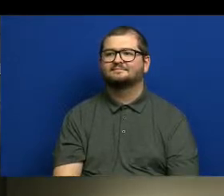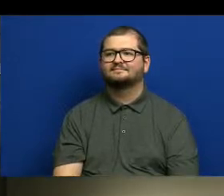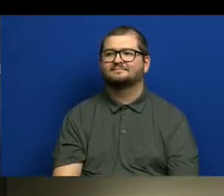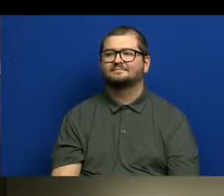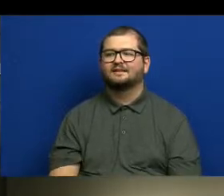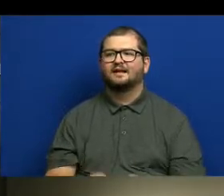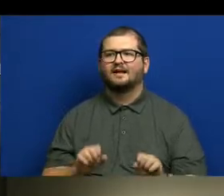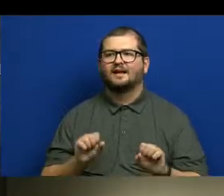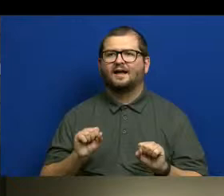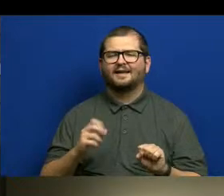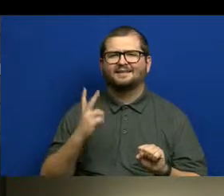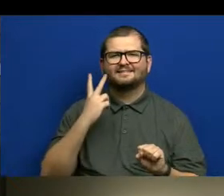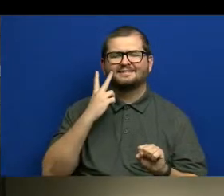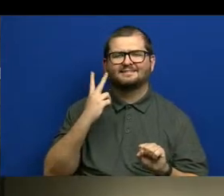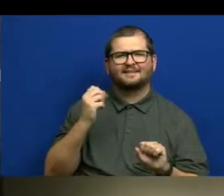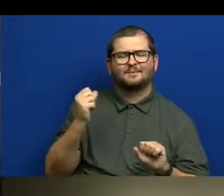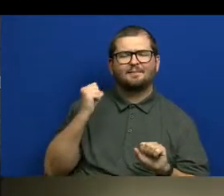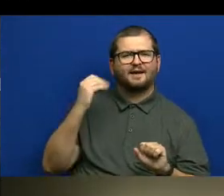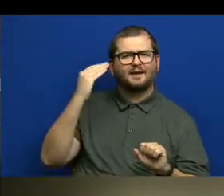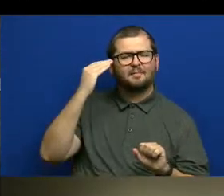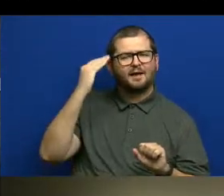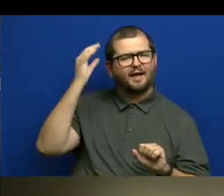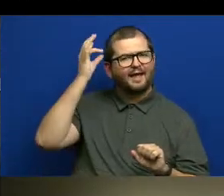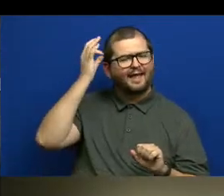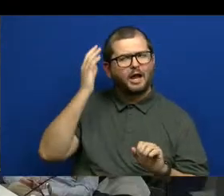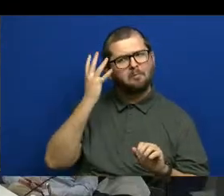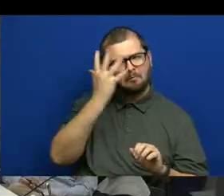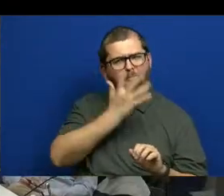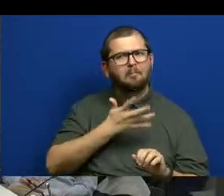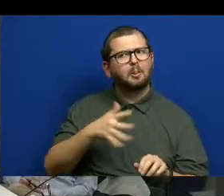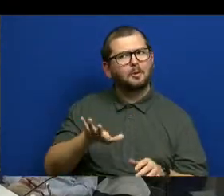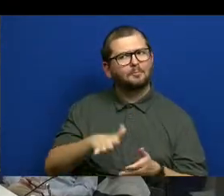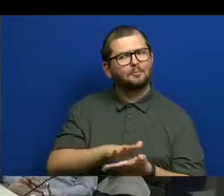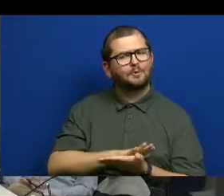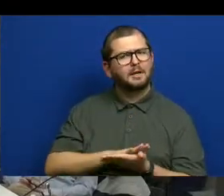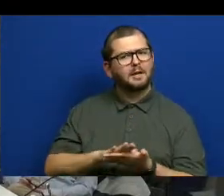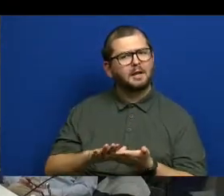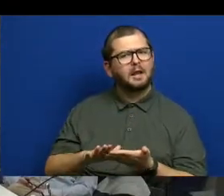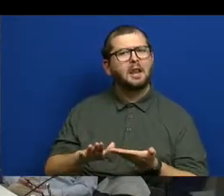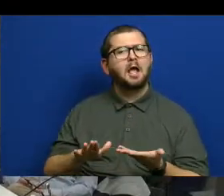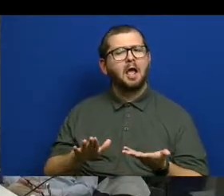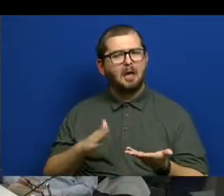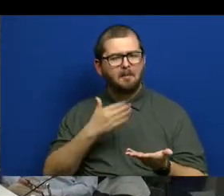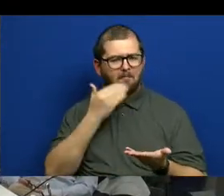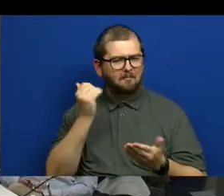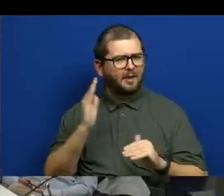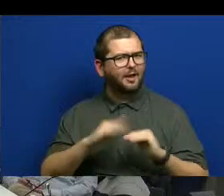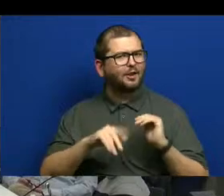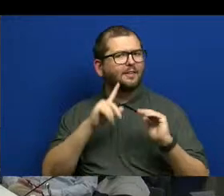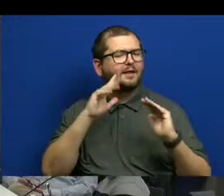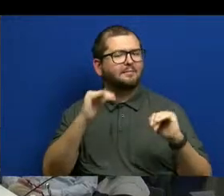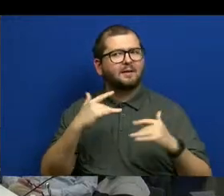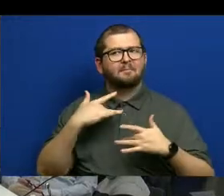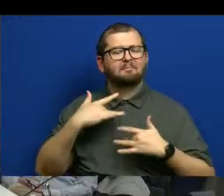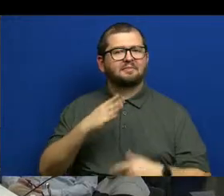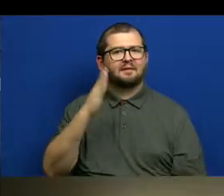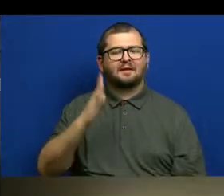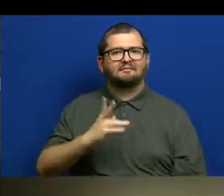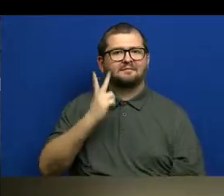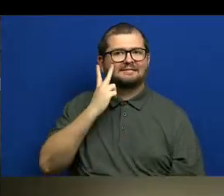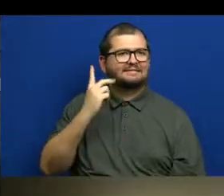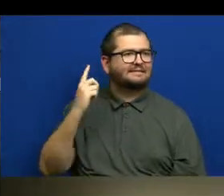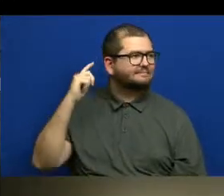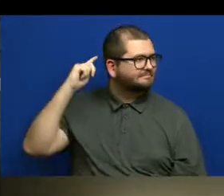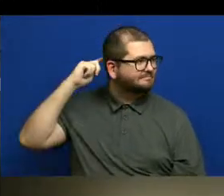You can see the back of my hair. It looks pretty nice. Better than I expected. I never really get to see the back of my